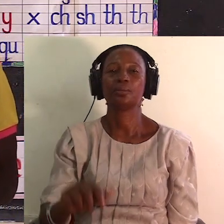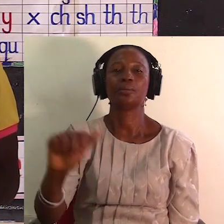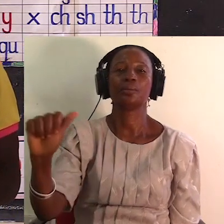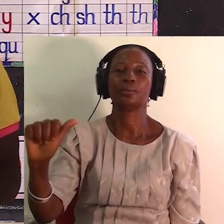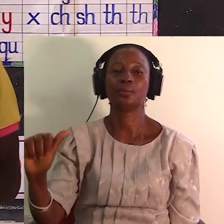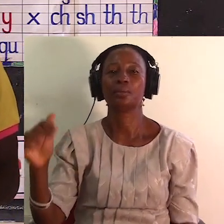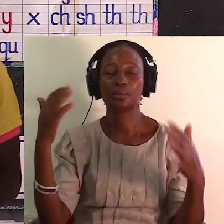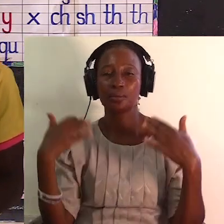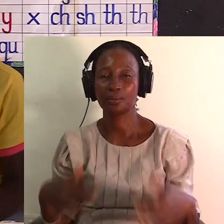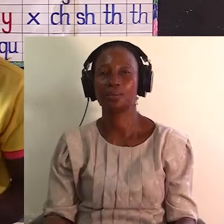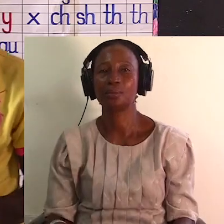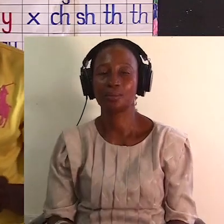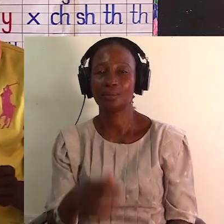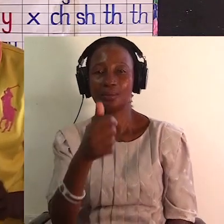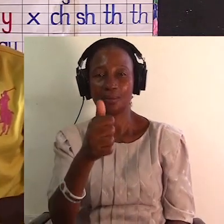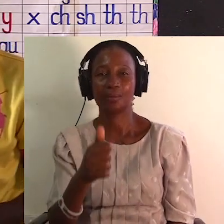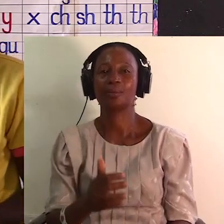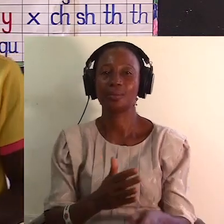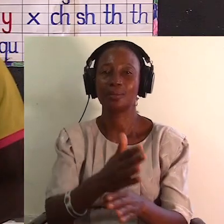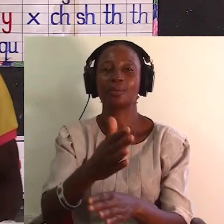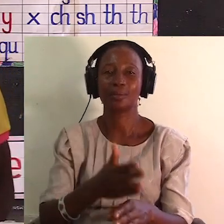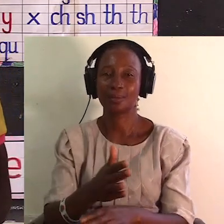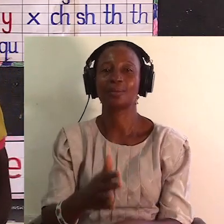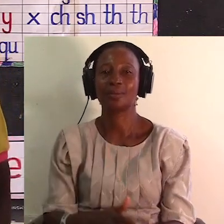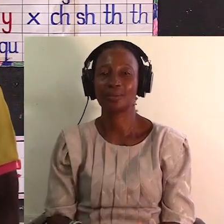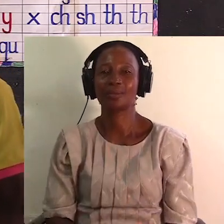Anybody? Good. Let's continue.